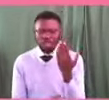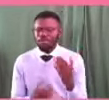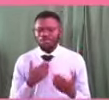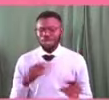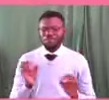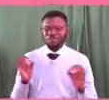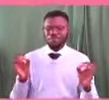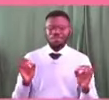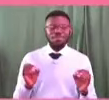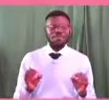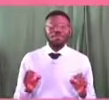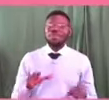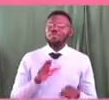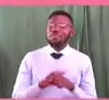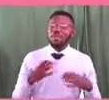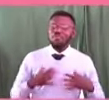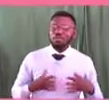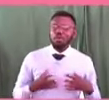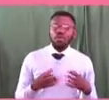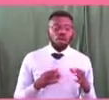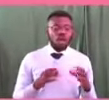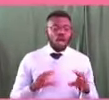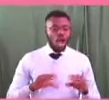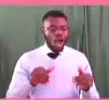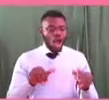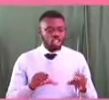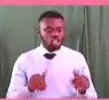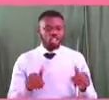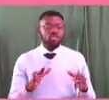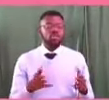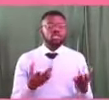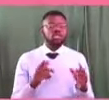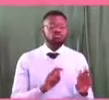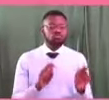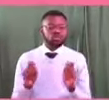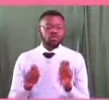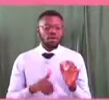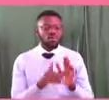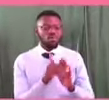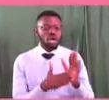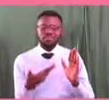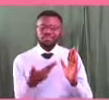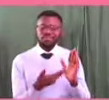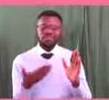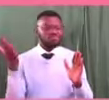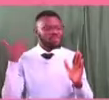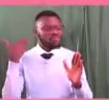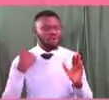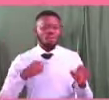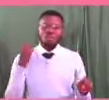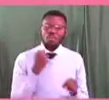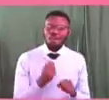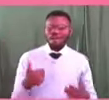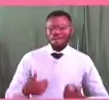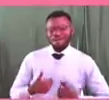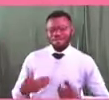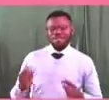that we have on the cash transfer program are former workers, people who worked, but